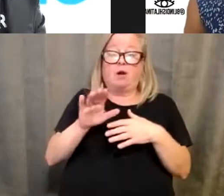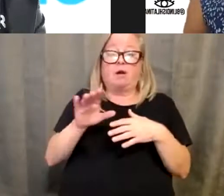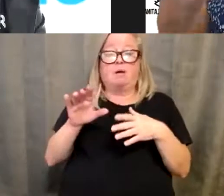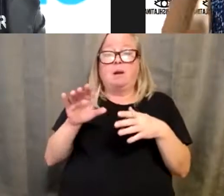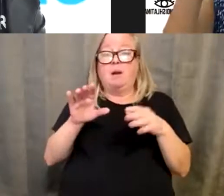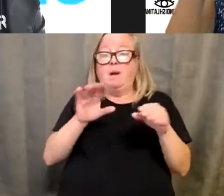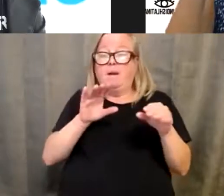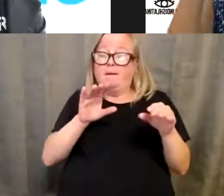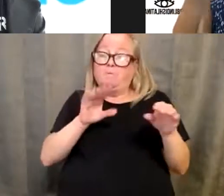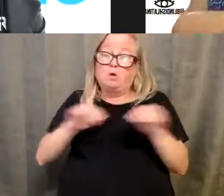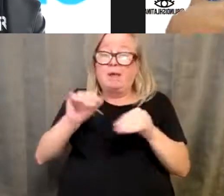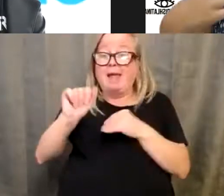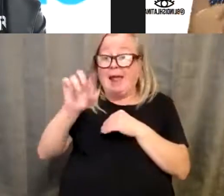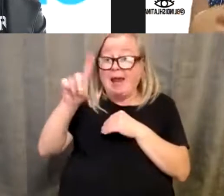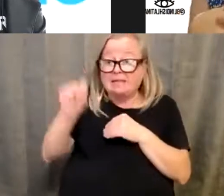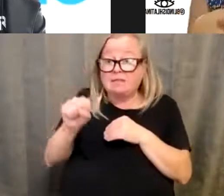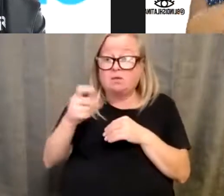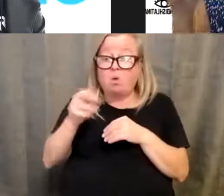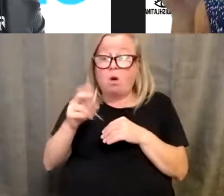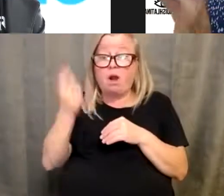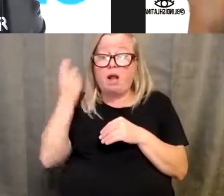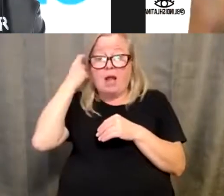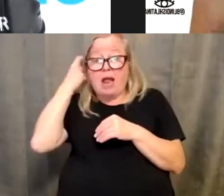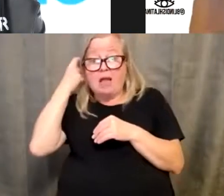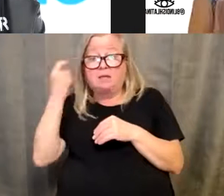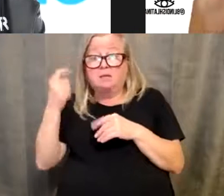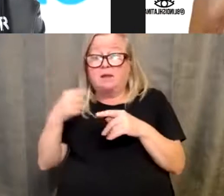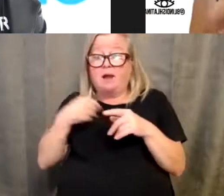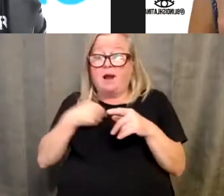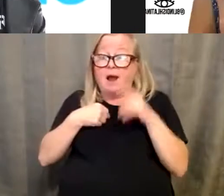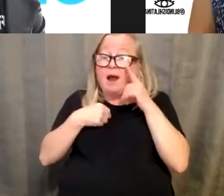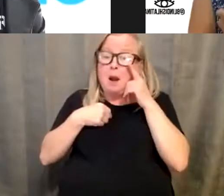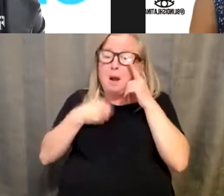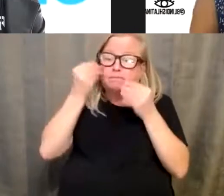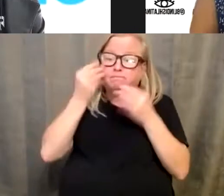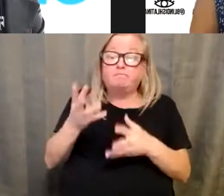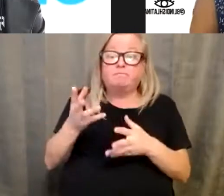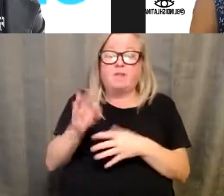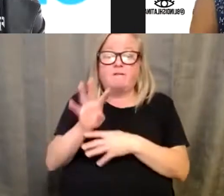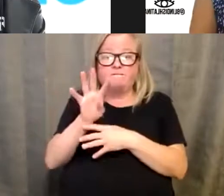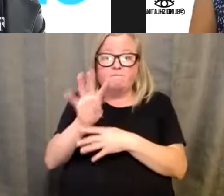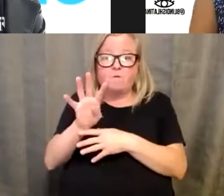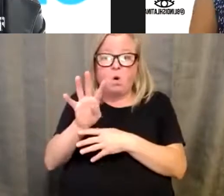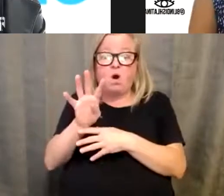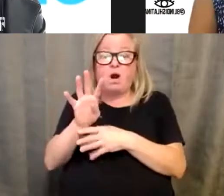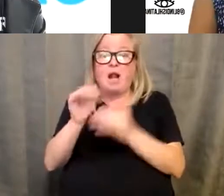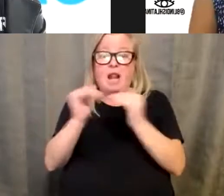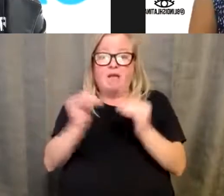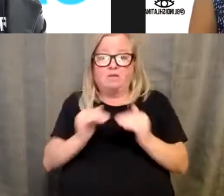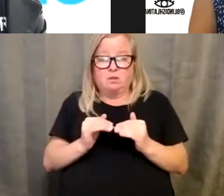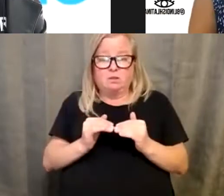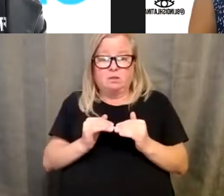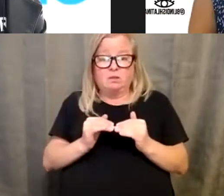their hearing aids. For example, I shared that there are 4 levels of hearing aids, and the premium